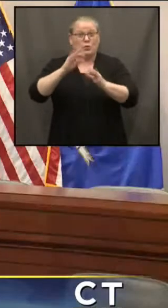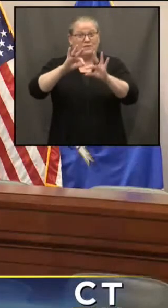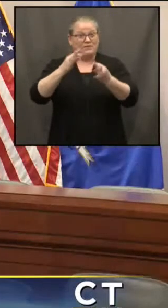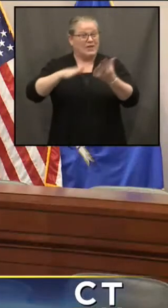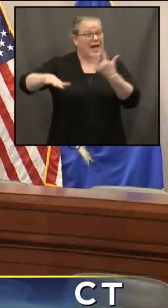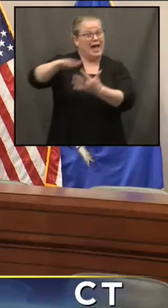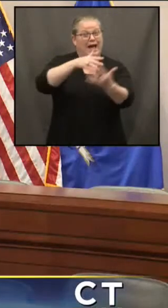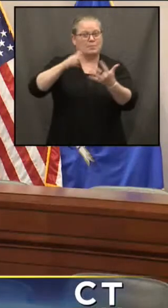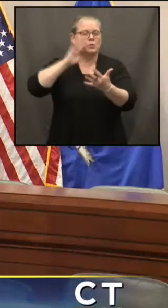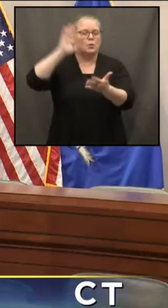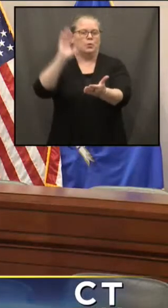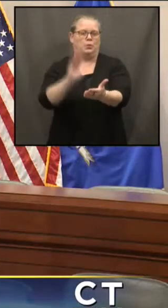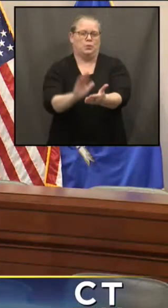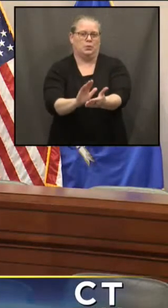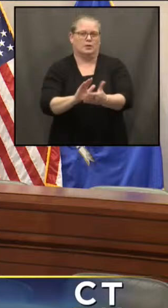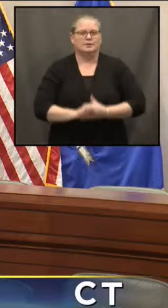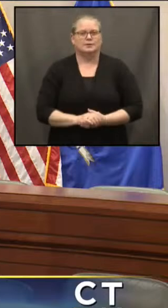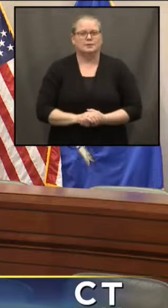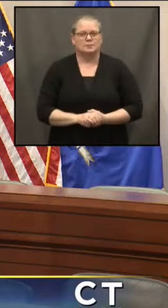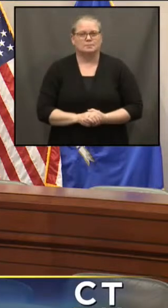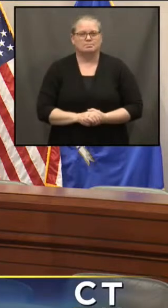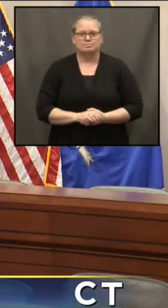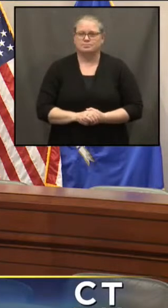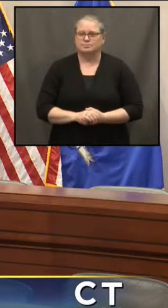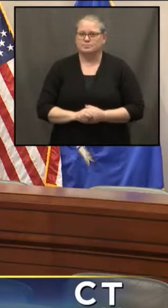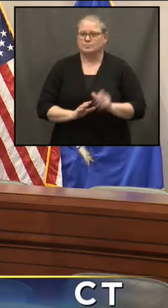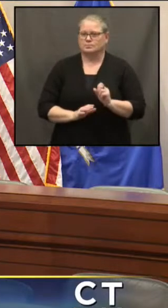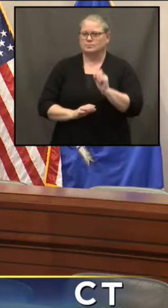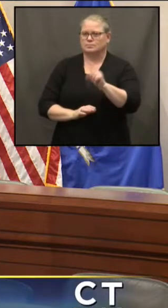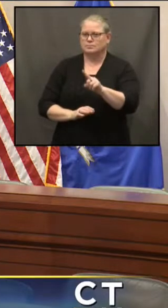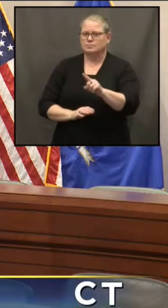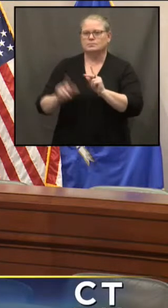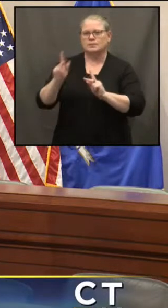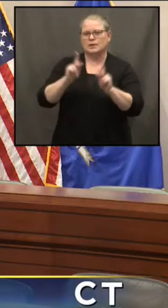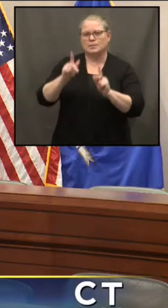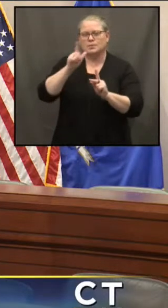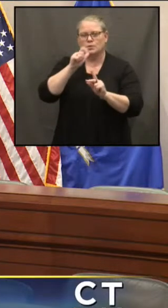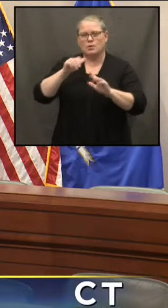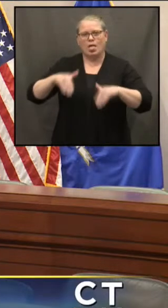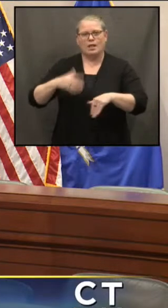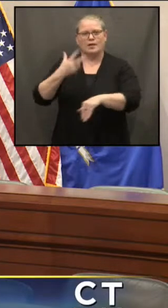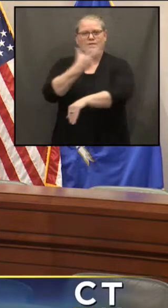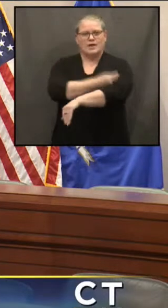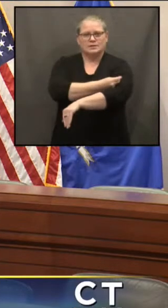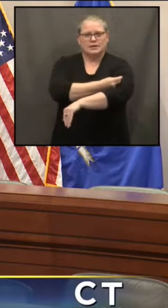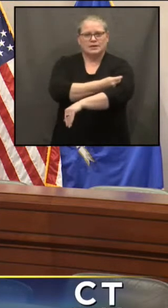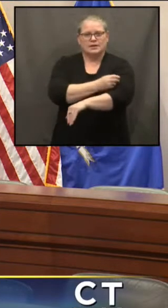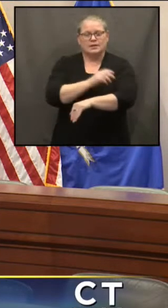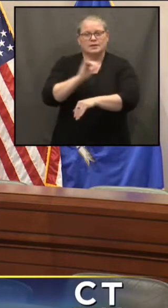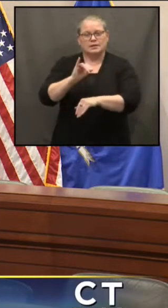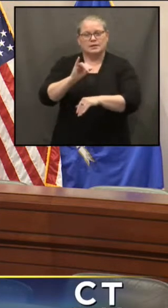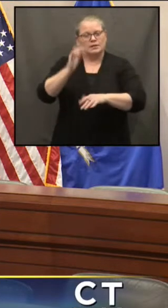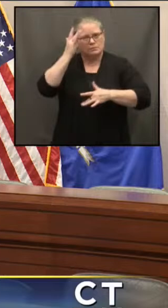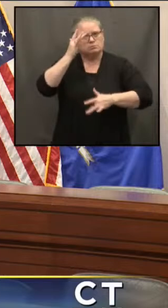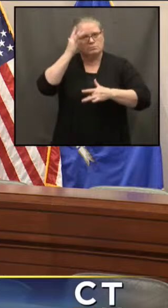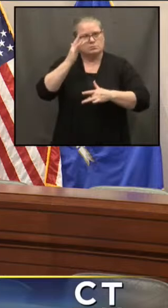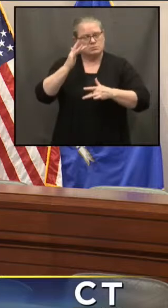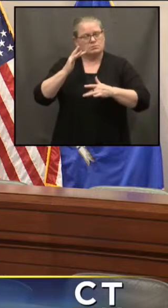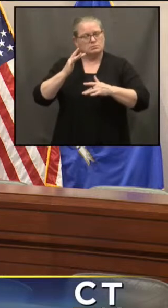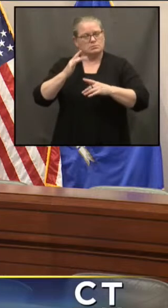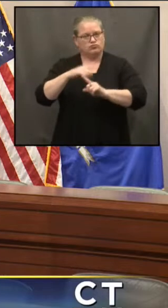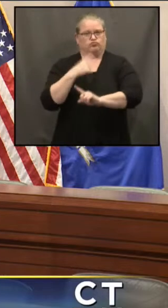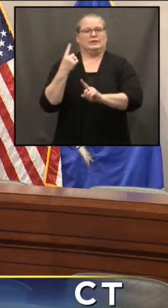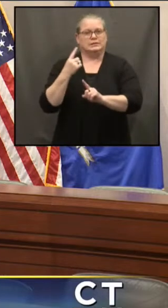For the unvaccinated, how transmissible is this virus? I think people might have forgotten that it does travel very